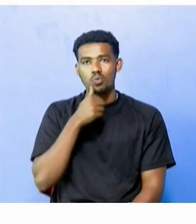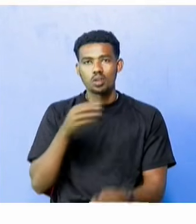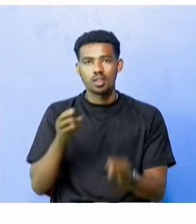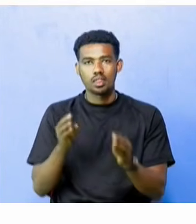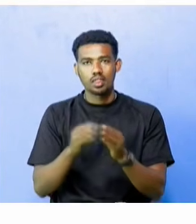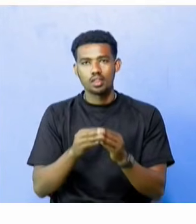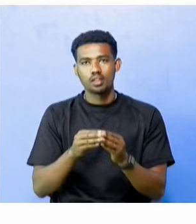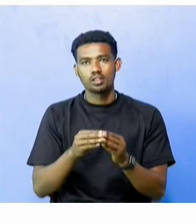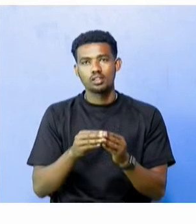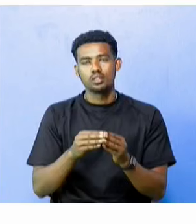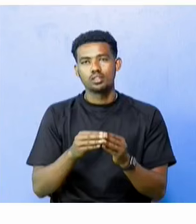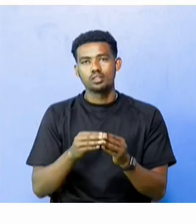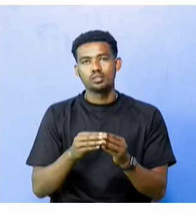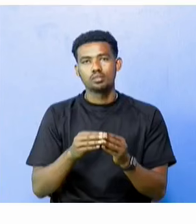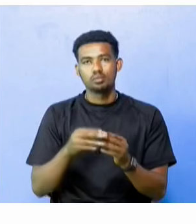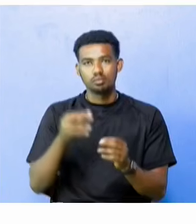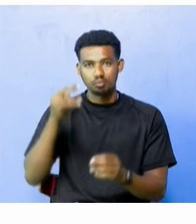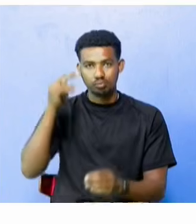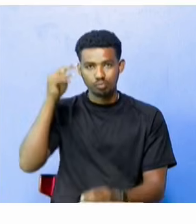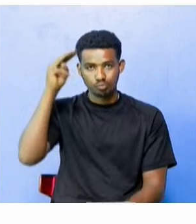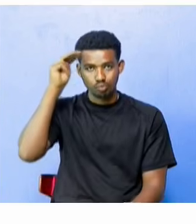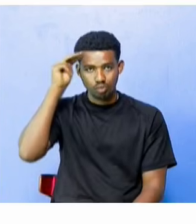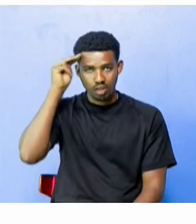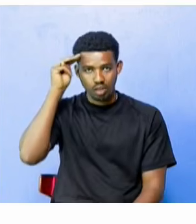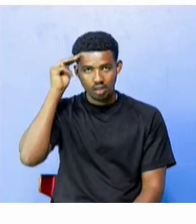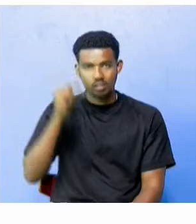with Muse?